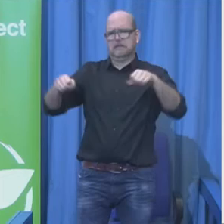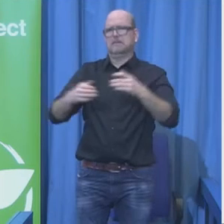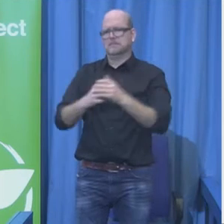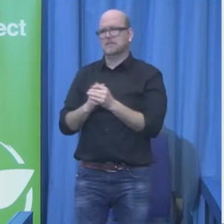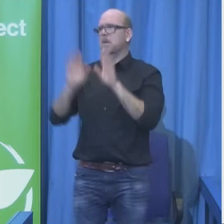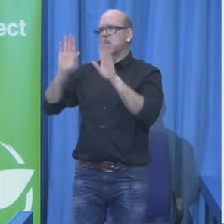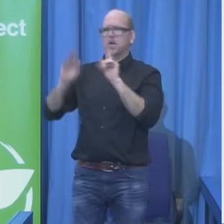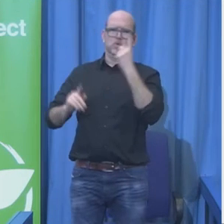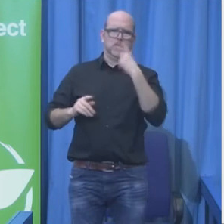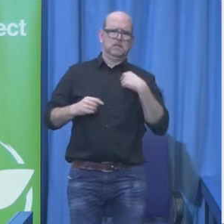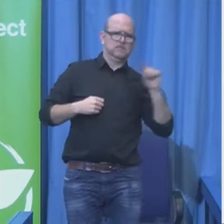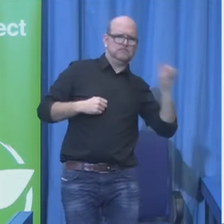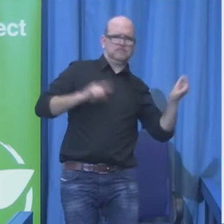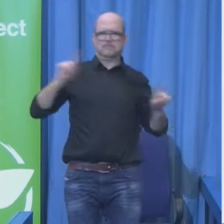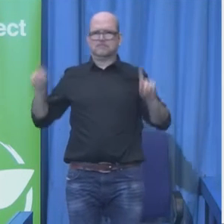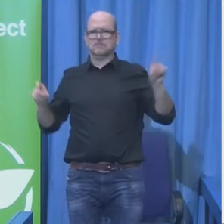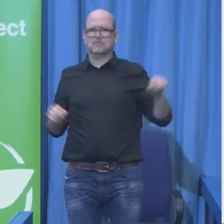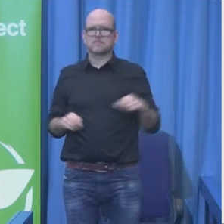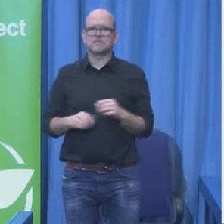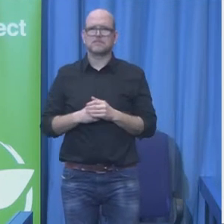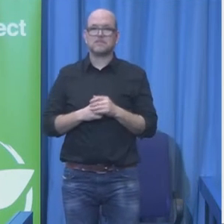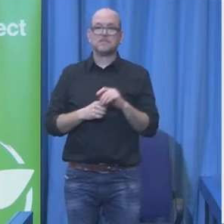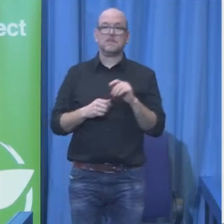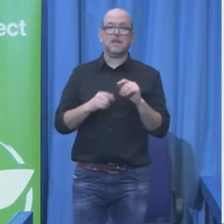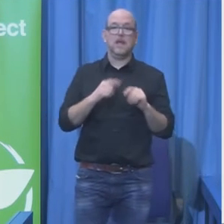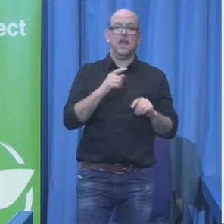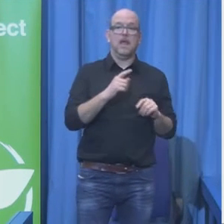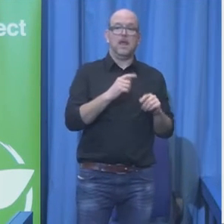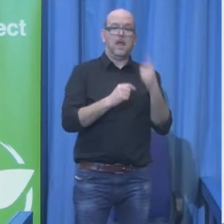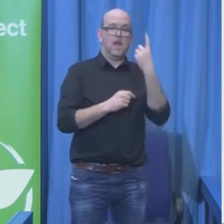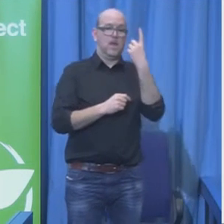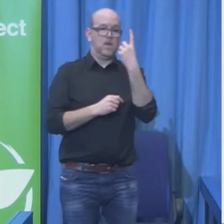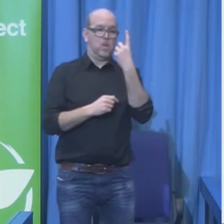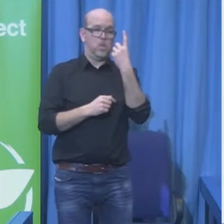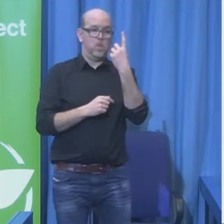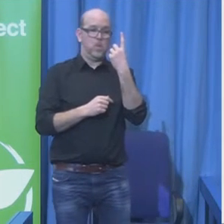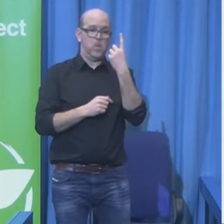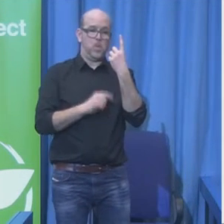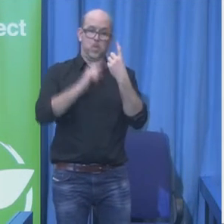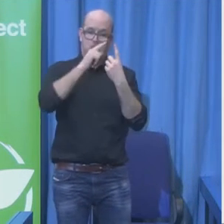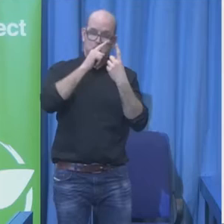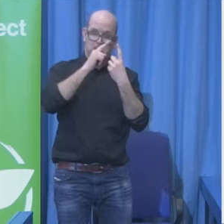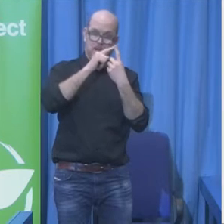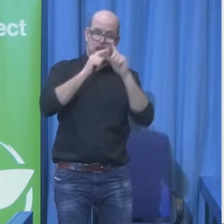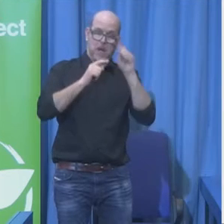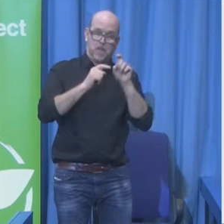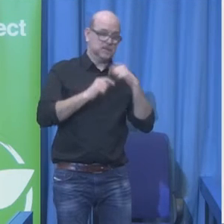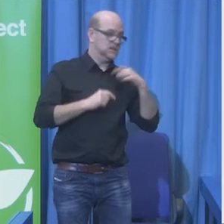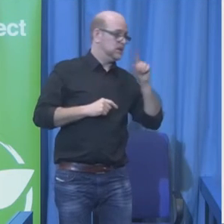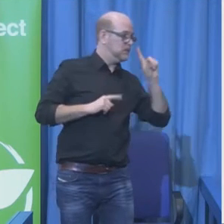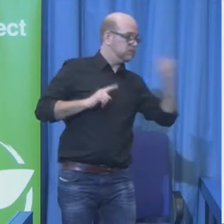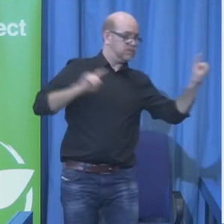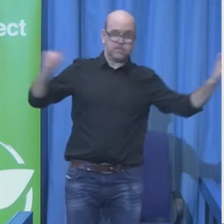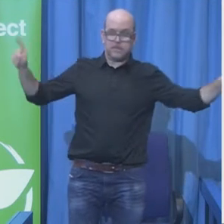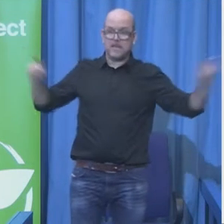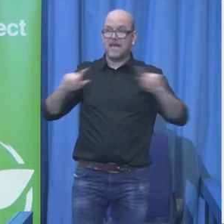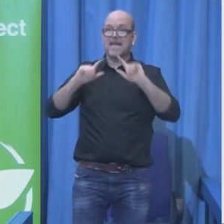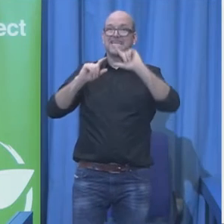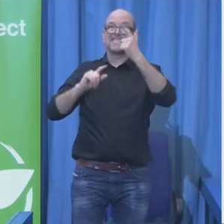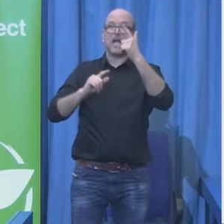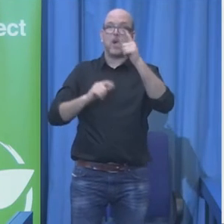question to just one of our panelists, because I was particularly embarrassed, Prince Mired, to see you